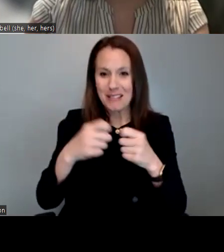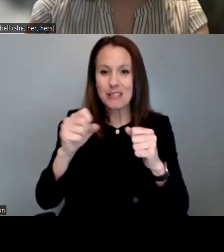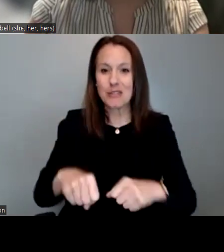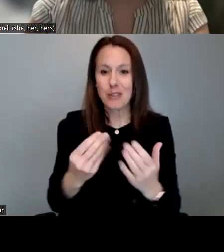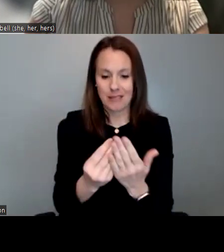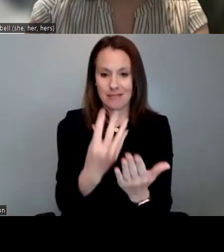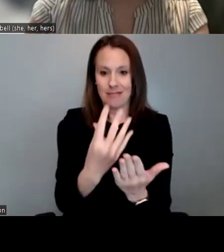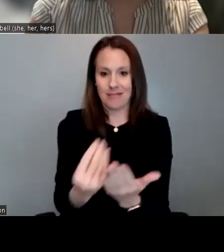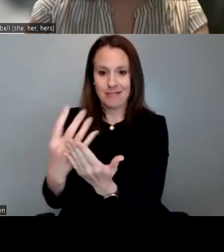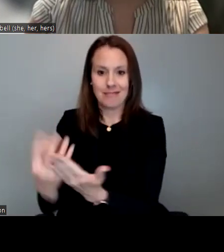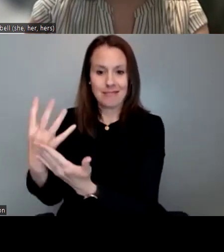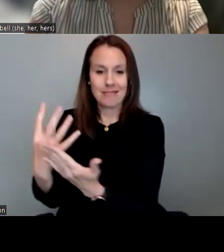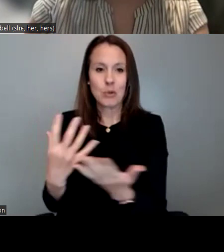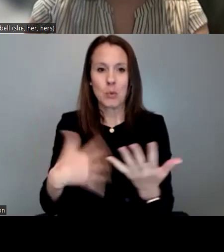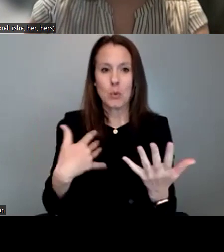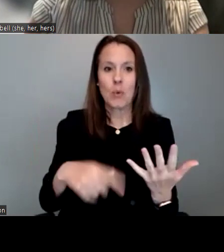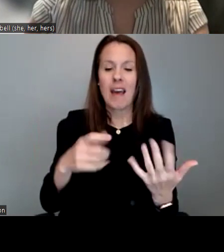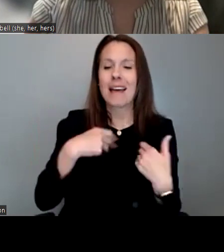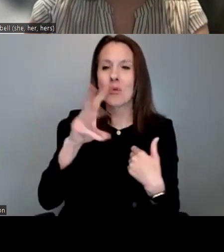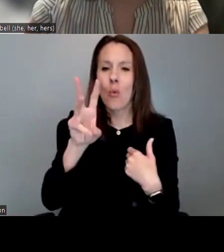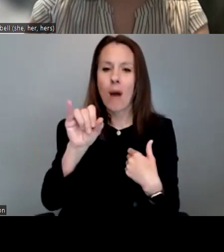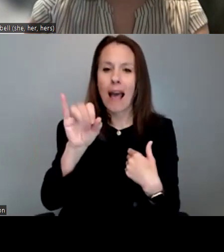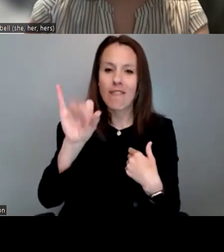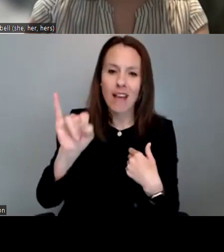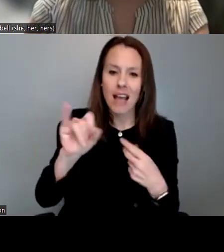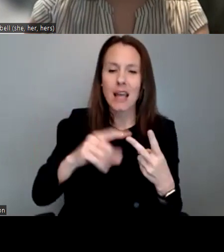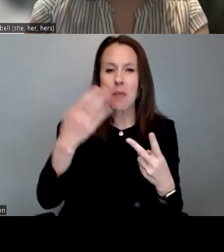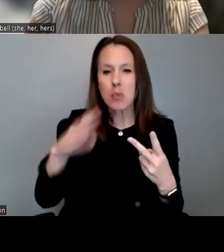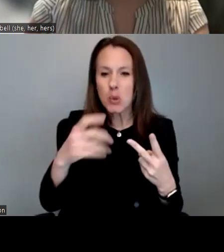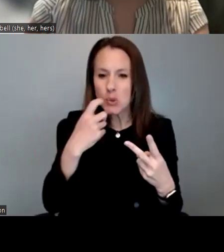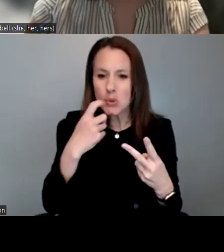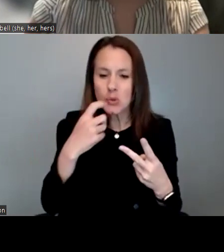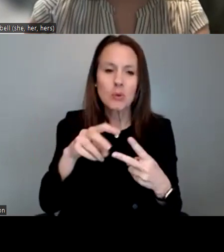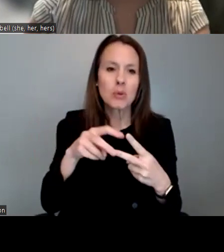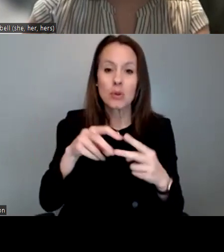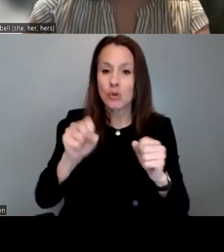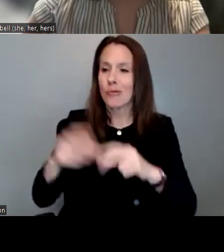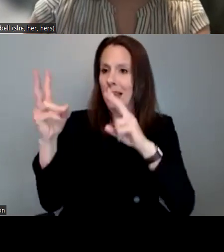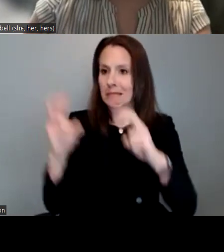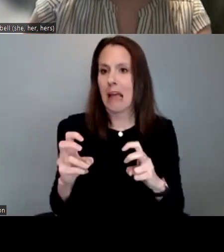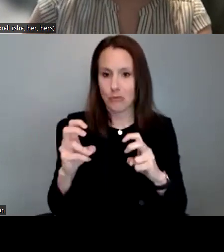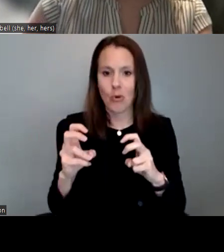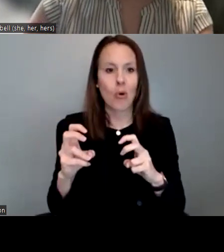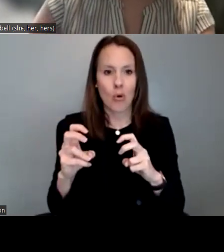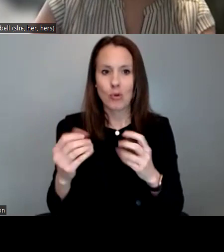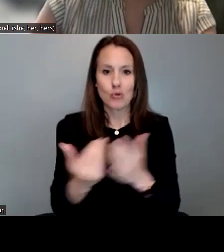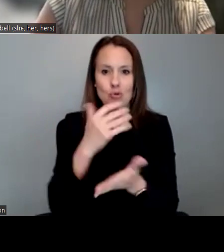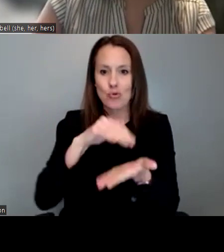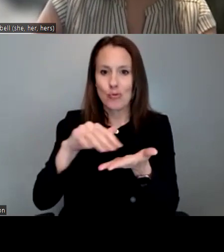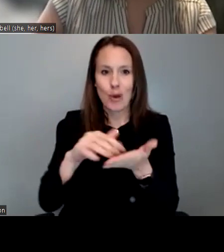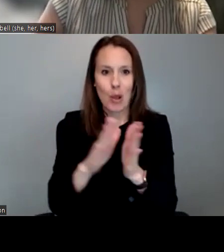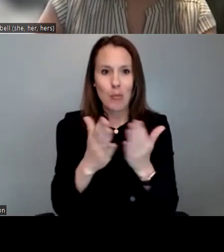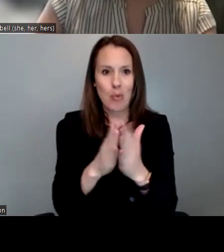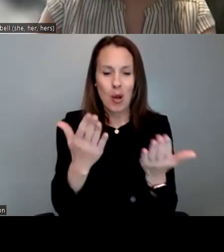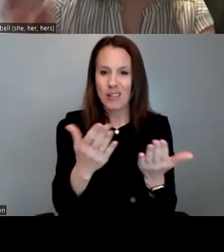display that has Wi-Fi and Bluetooth, so it is capable of downloading Braille books from our